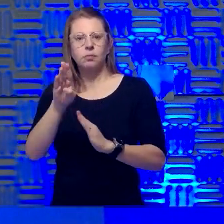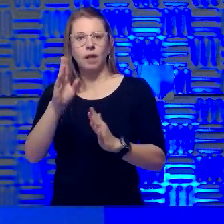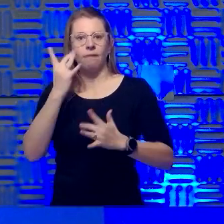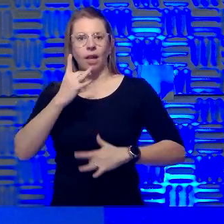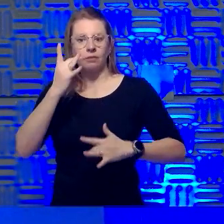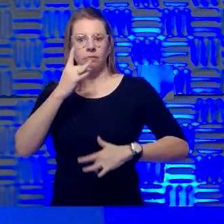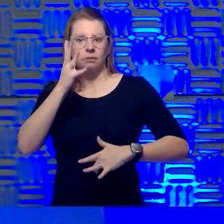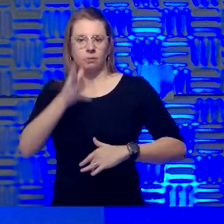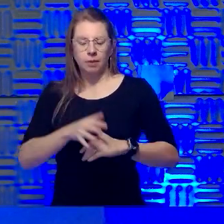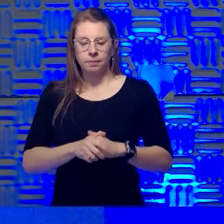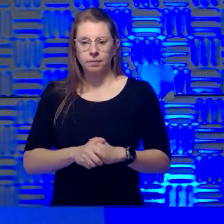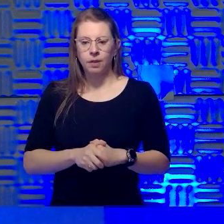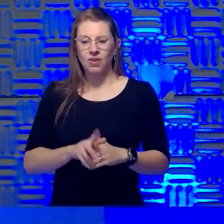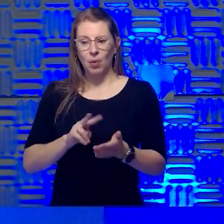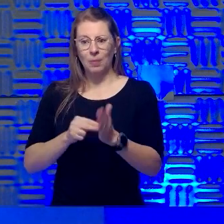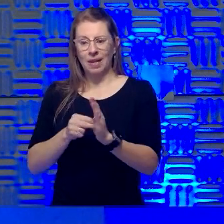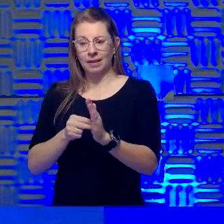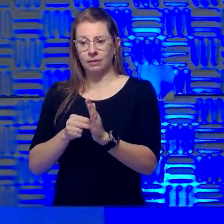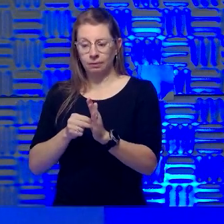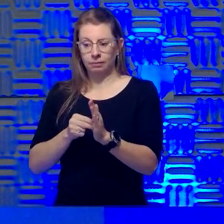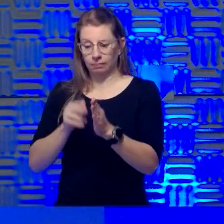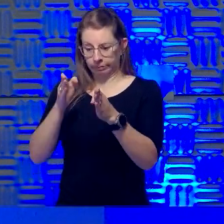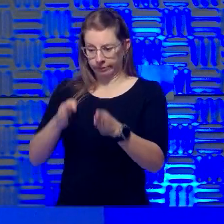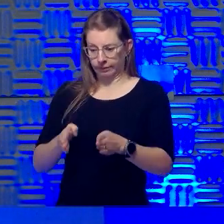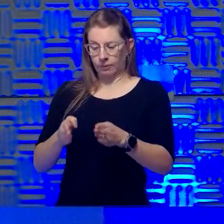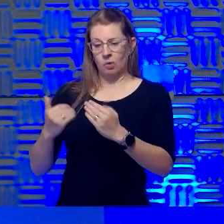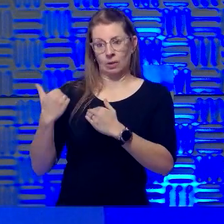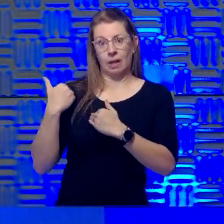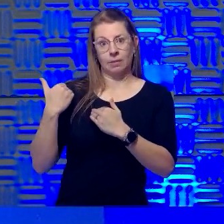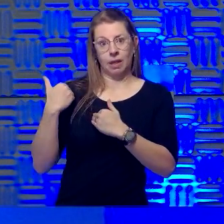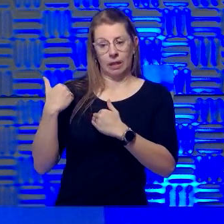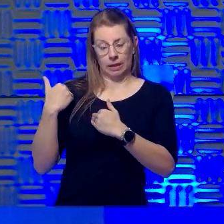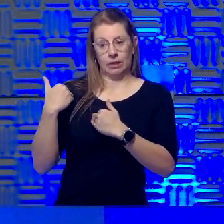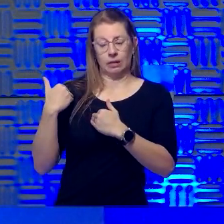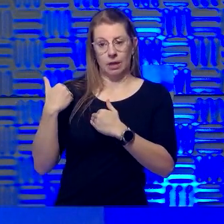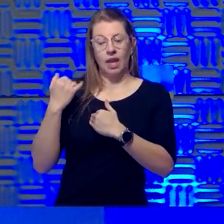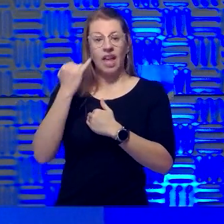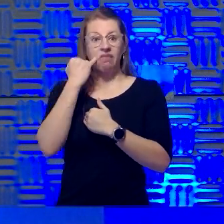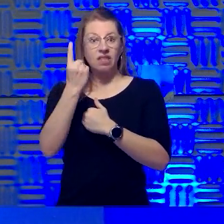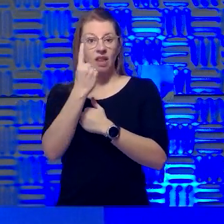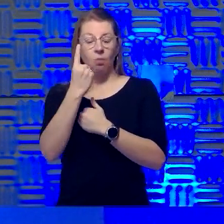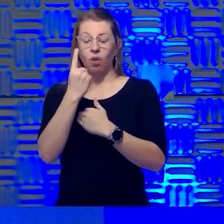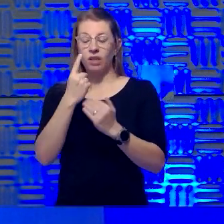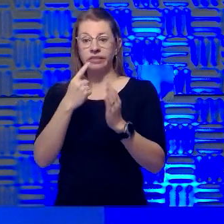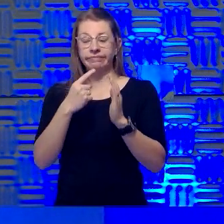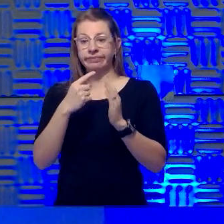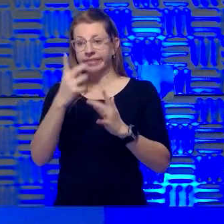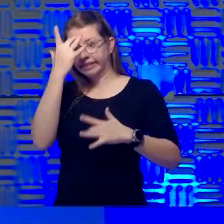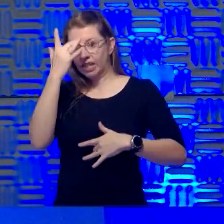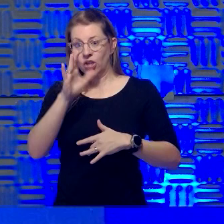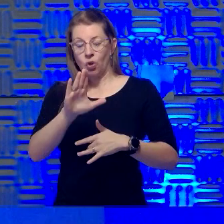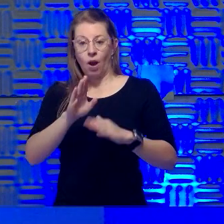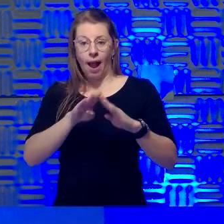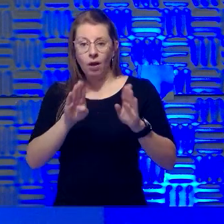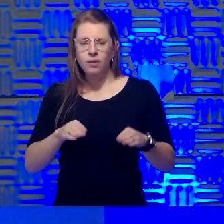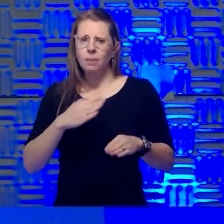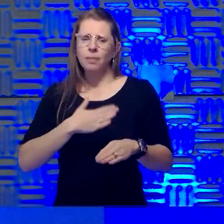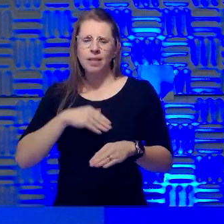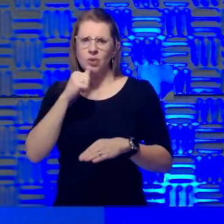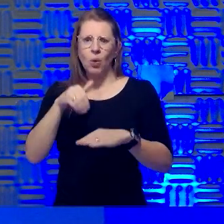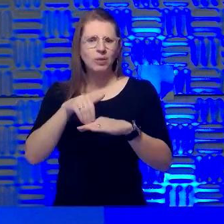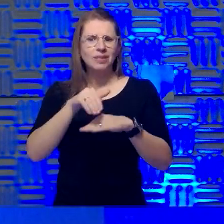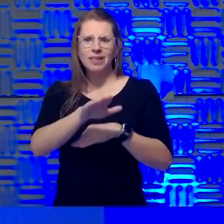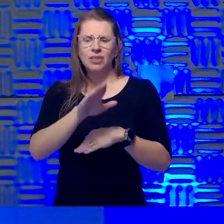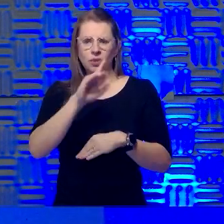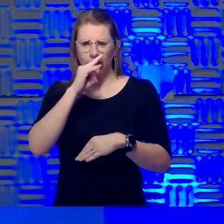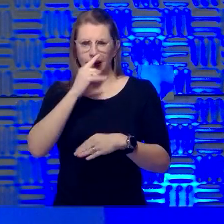to individual responsibility. As was mentioned before, if there's somebody sick in your household, please don't send your children out to be